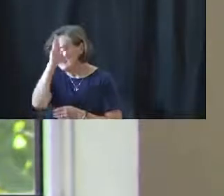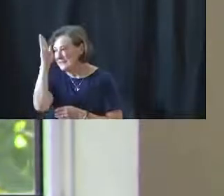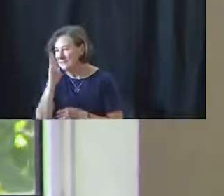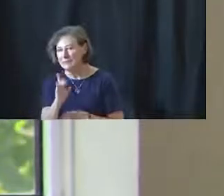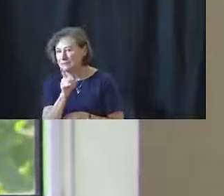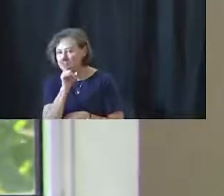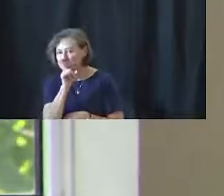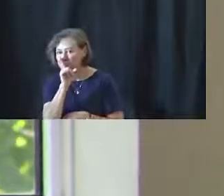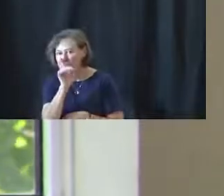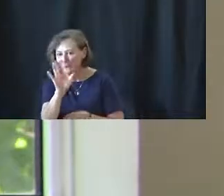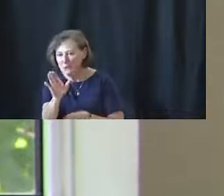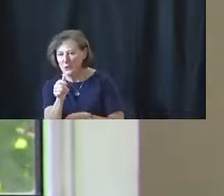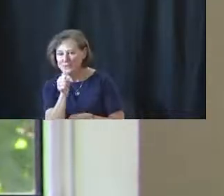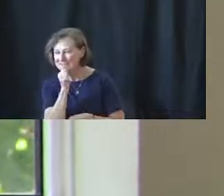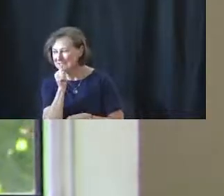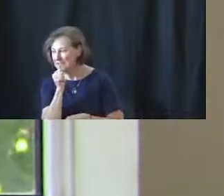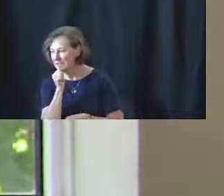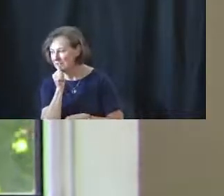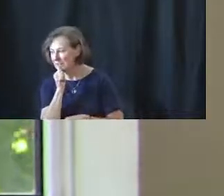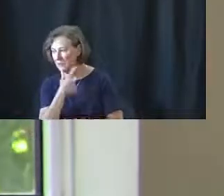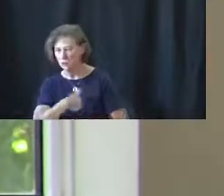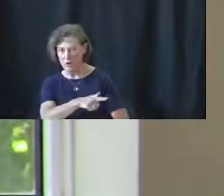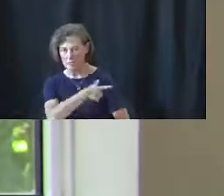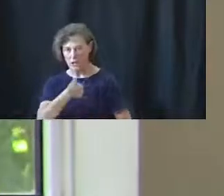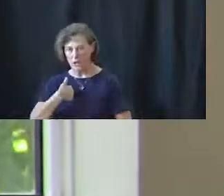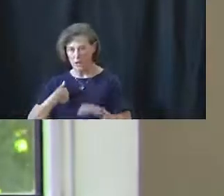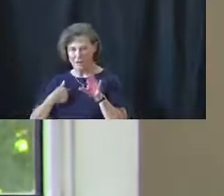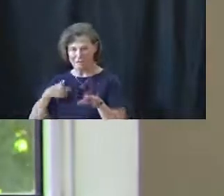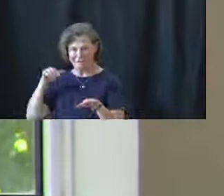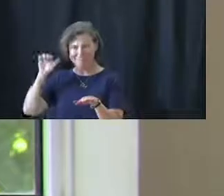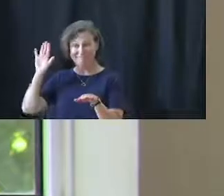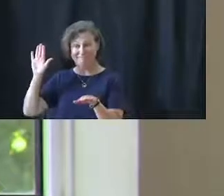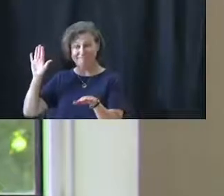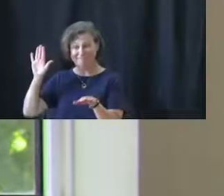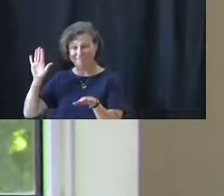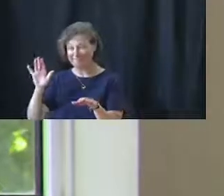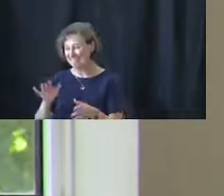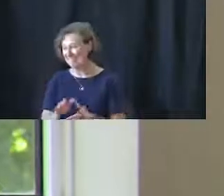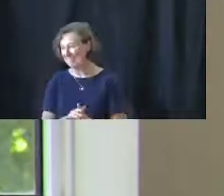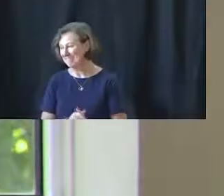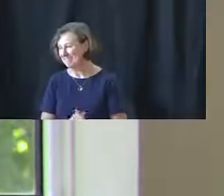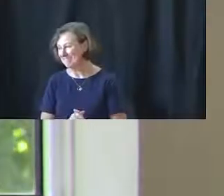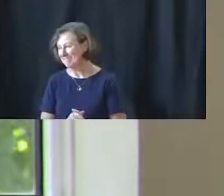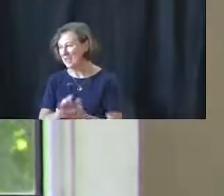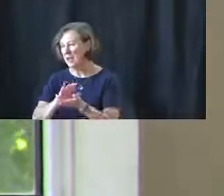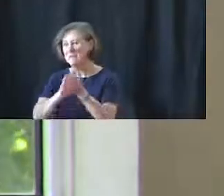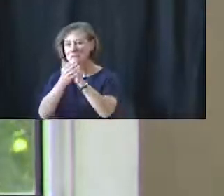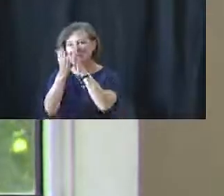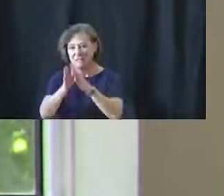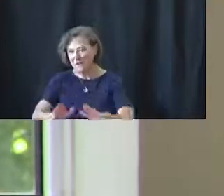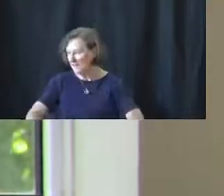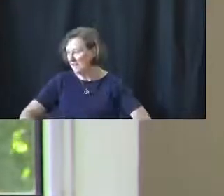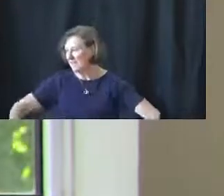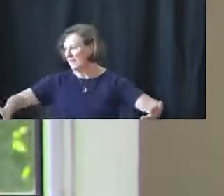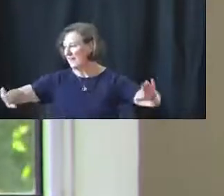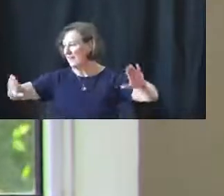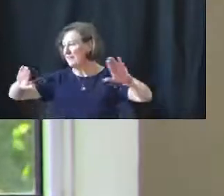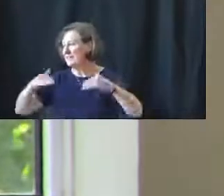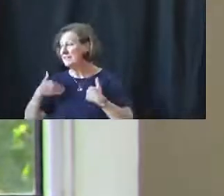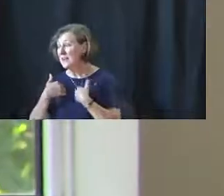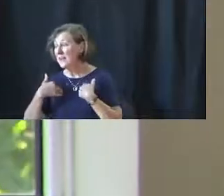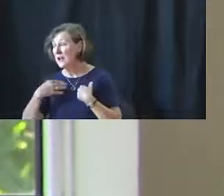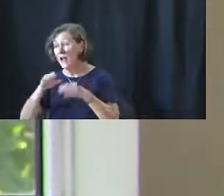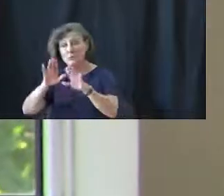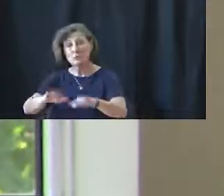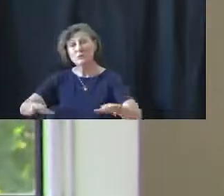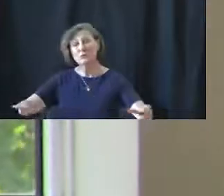your secret. Cross my heart and hope to die. Peaceful valleys,